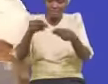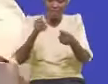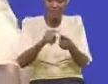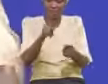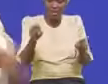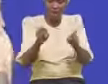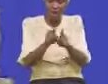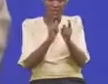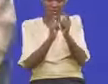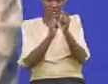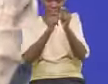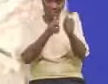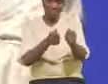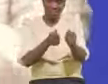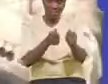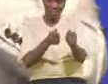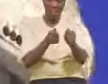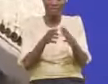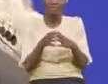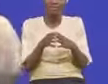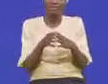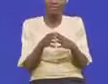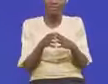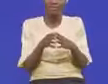Eye ame na o abe nana enea.